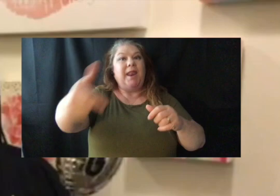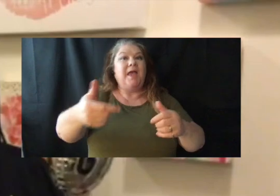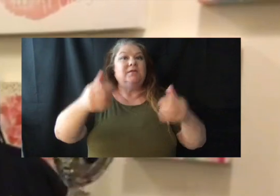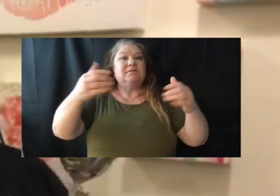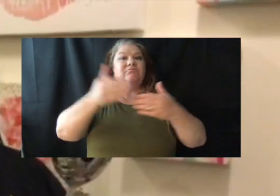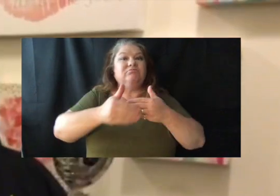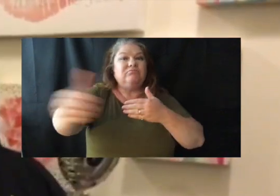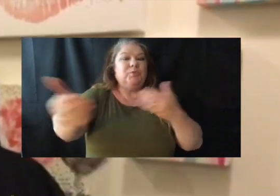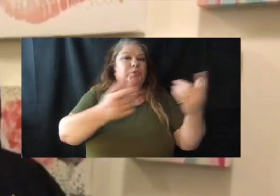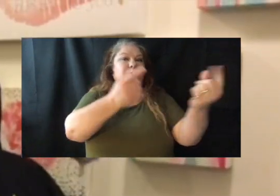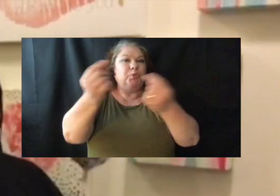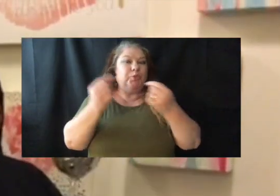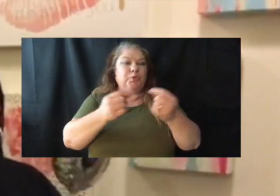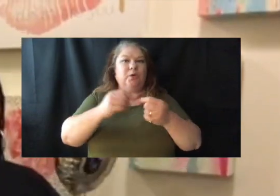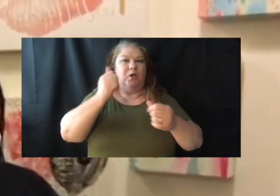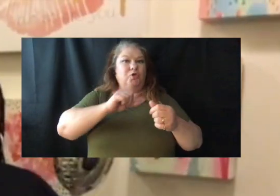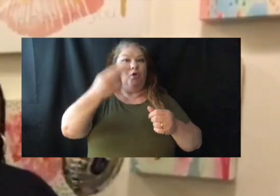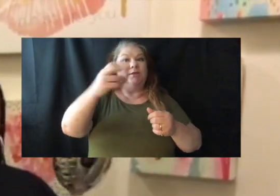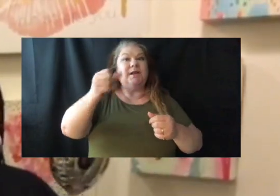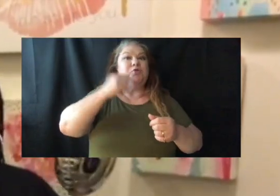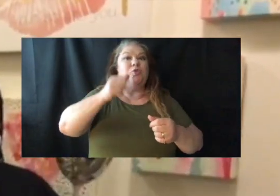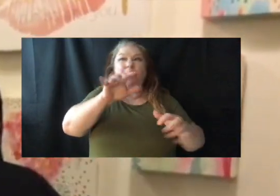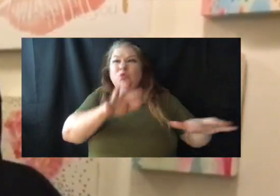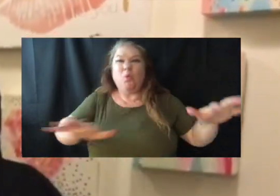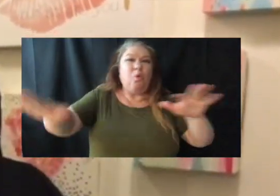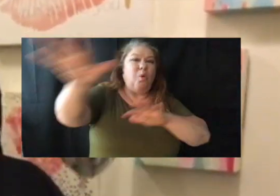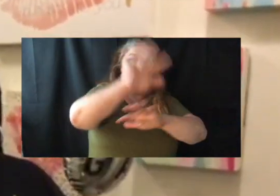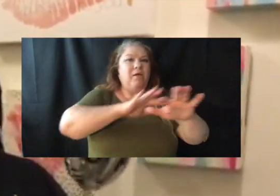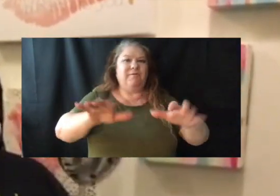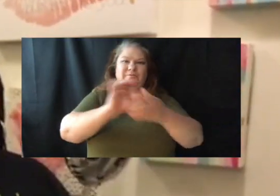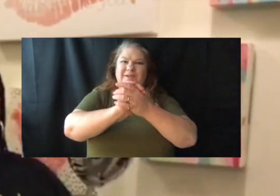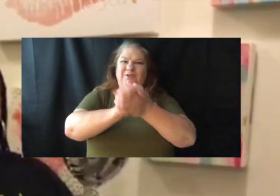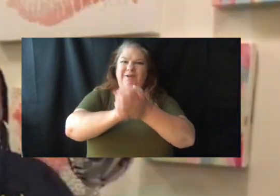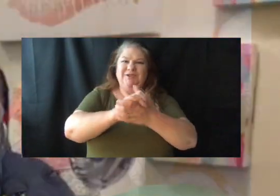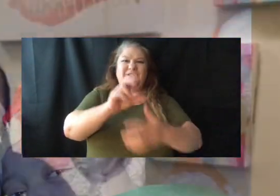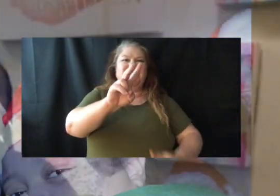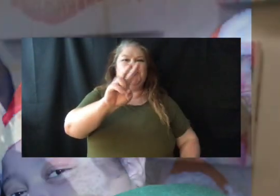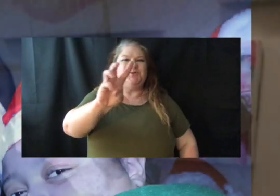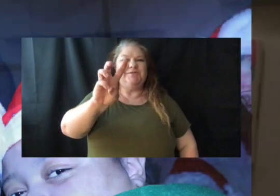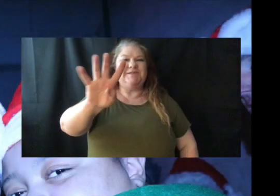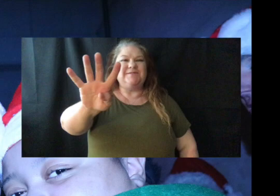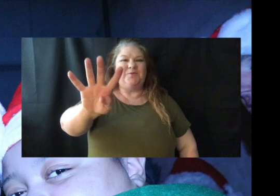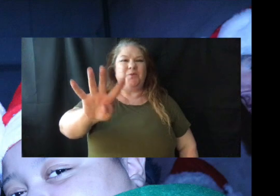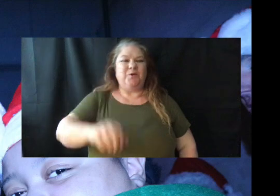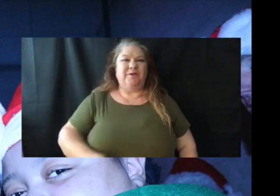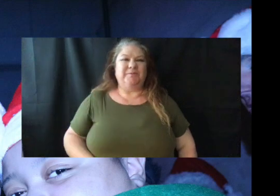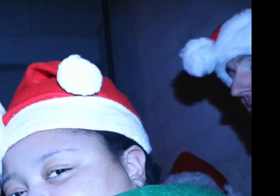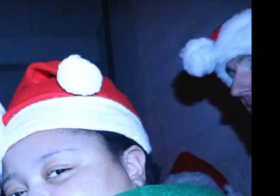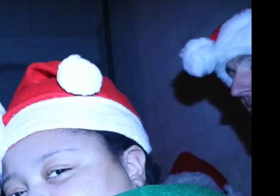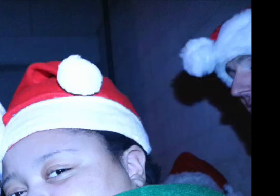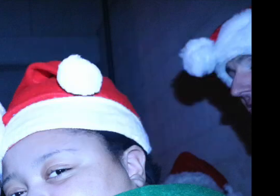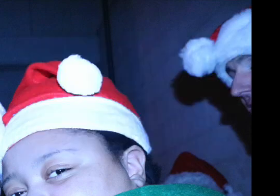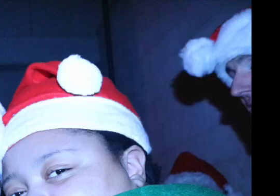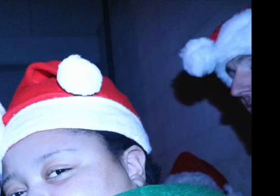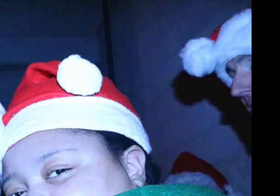next adventures. And remember, girls' high girls are everywhere. Congratulations, 264.